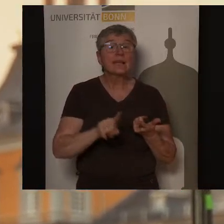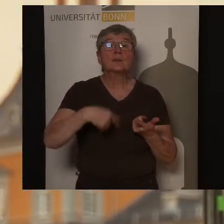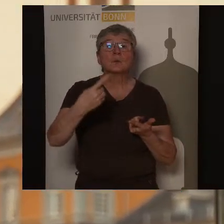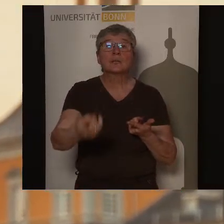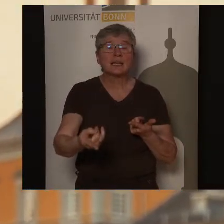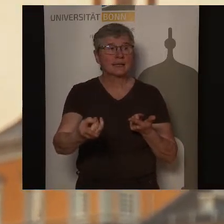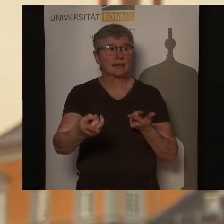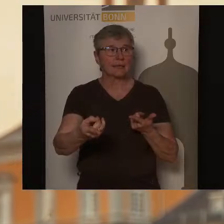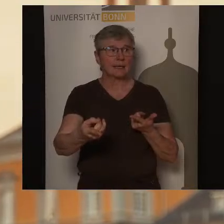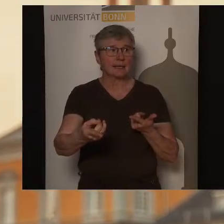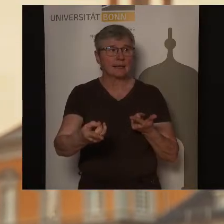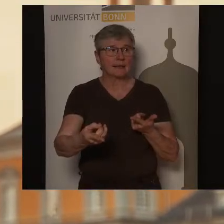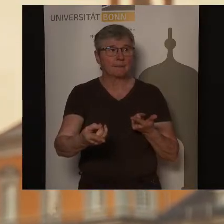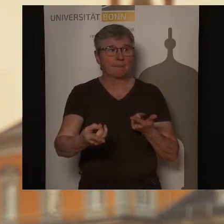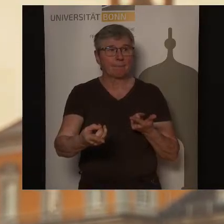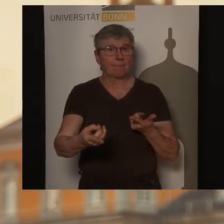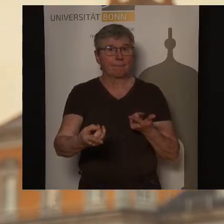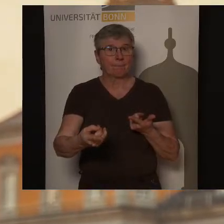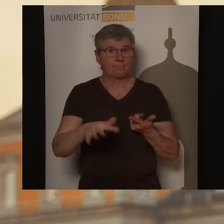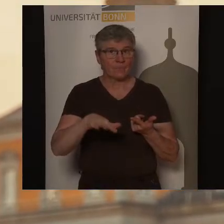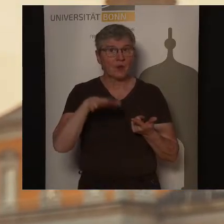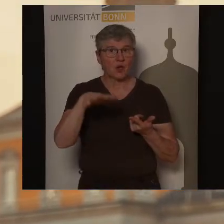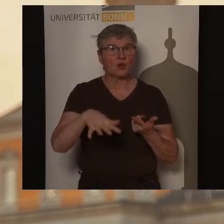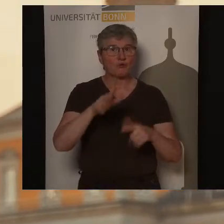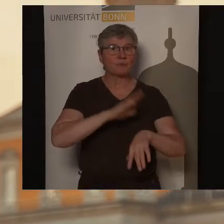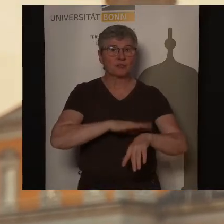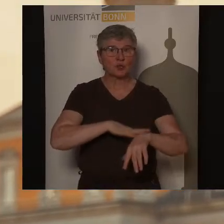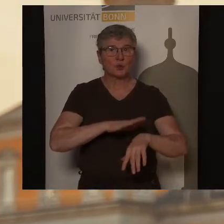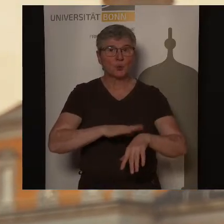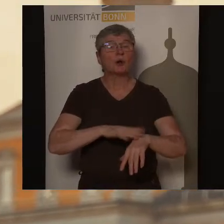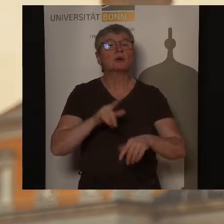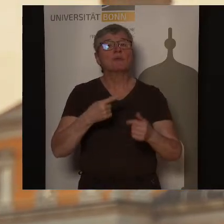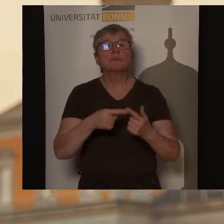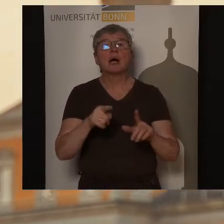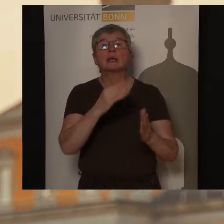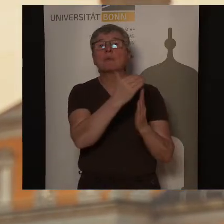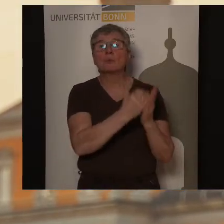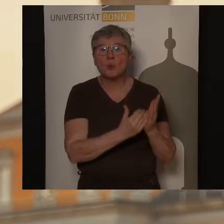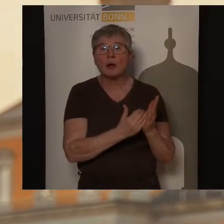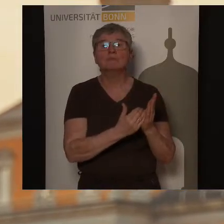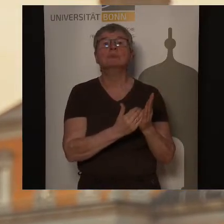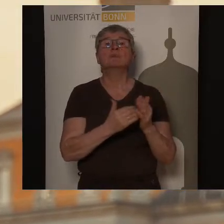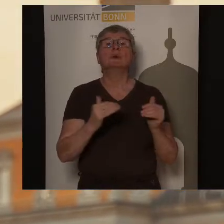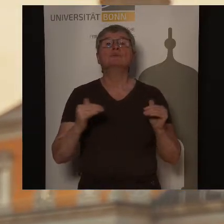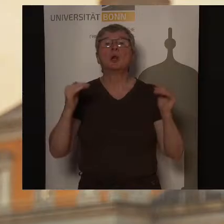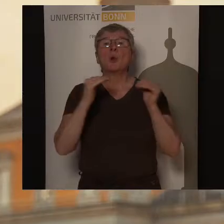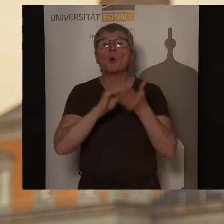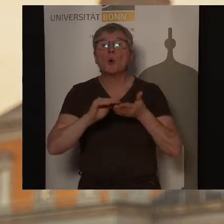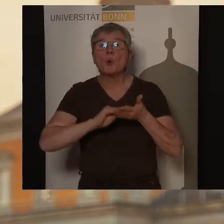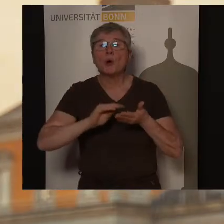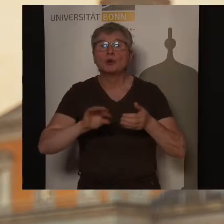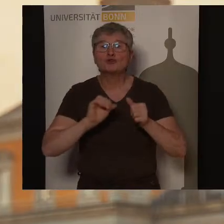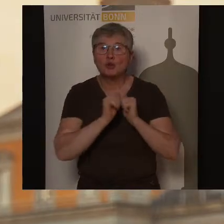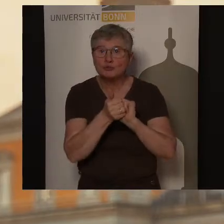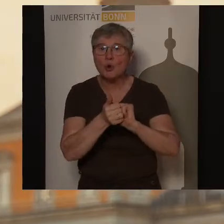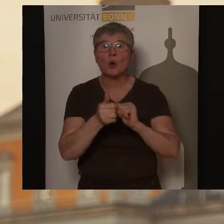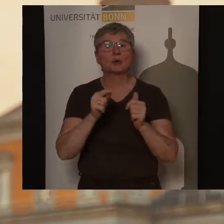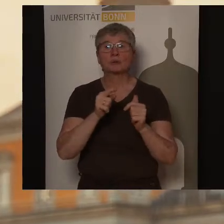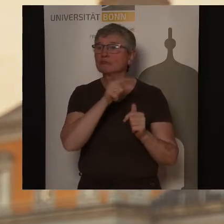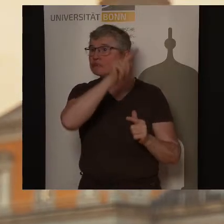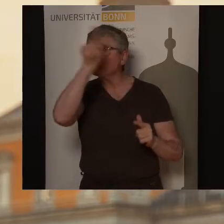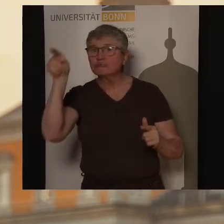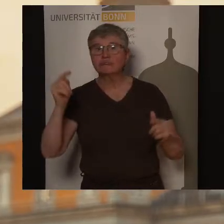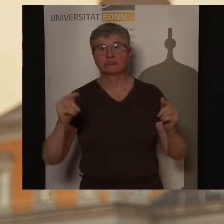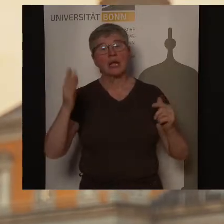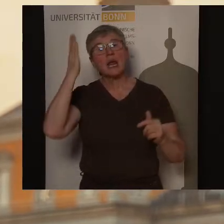And after the info market, starting at 3 p.m., we have additional offers from